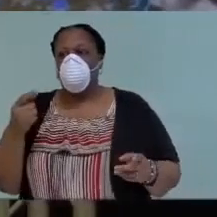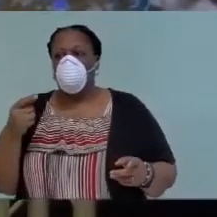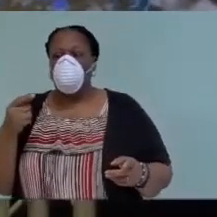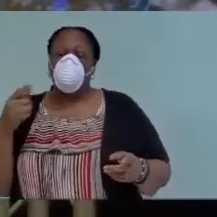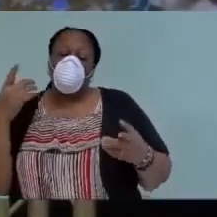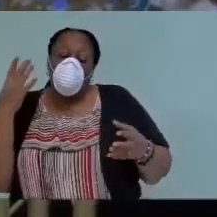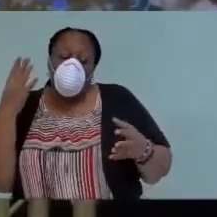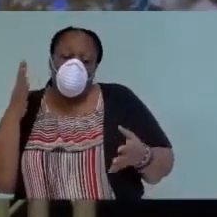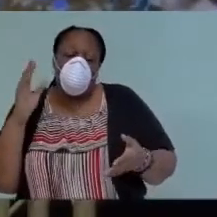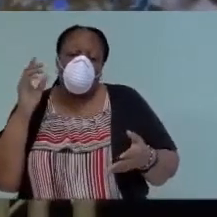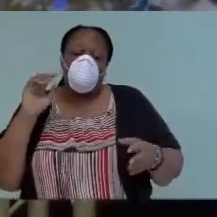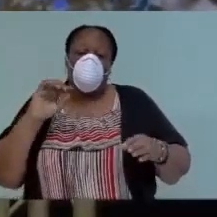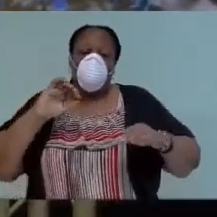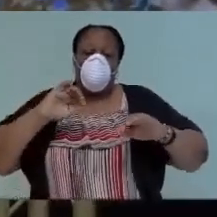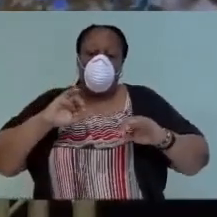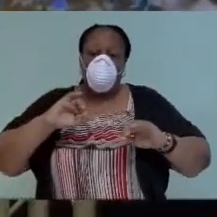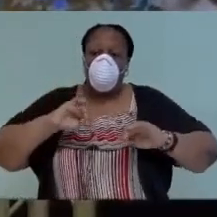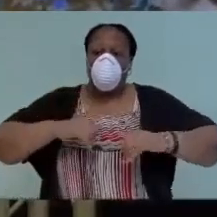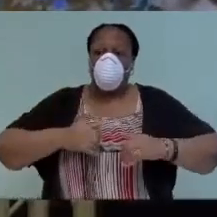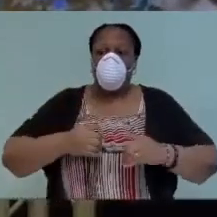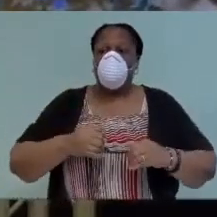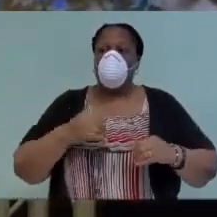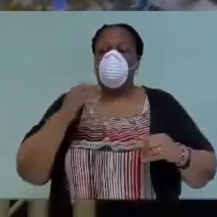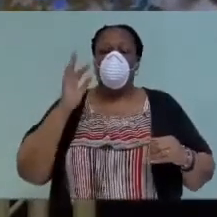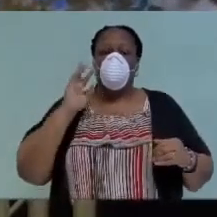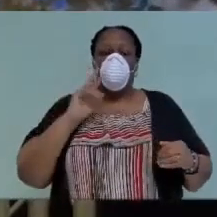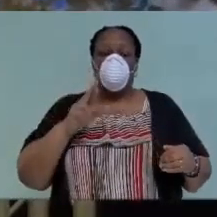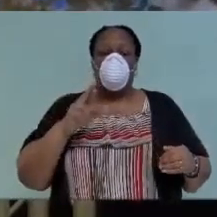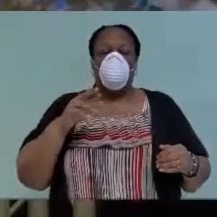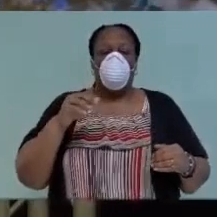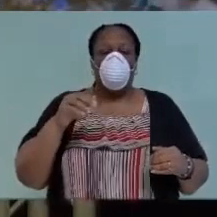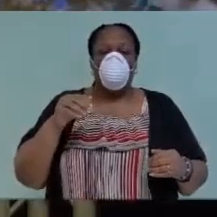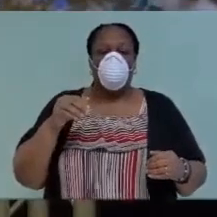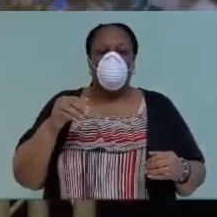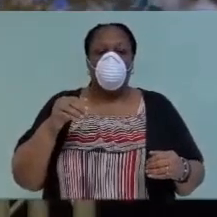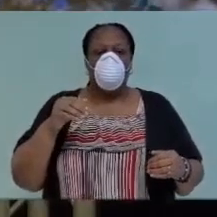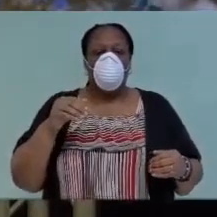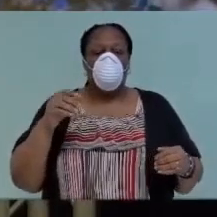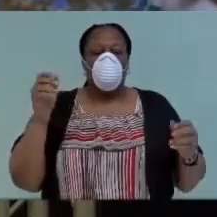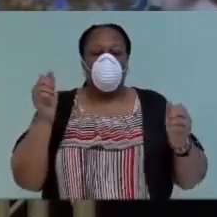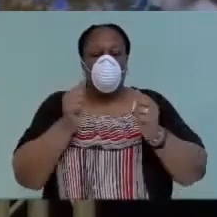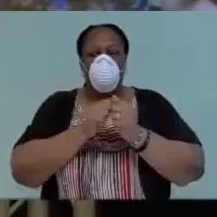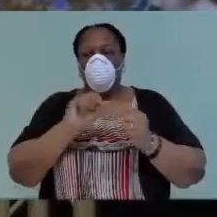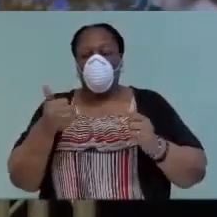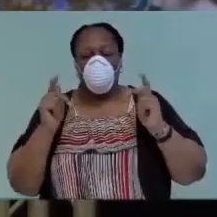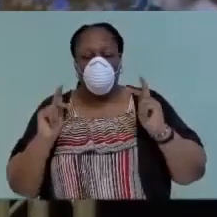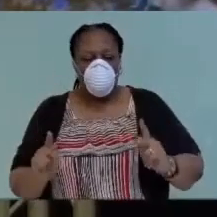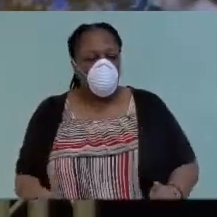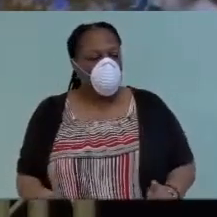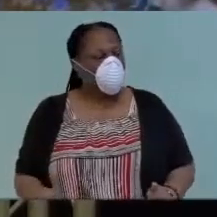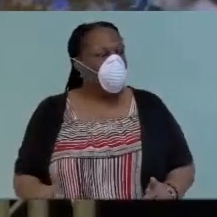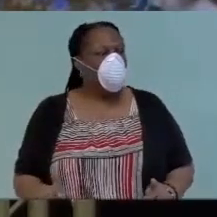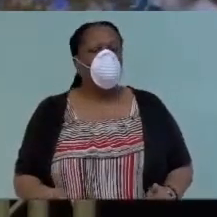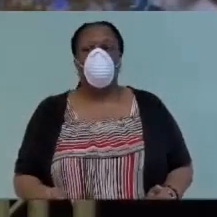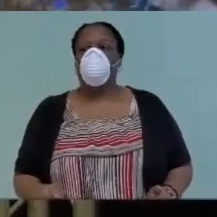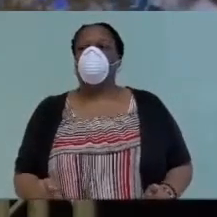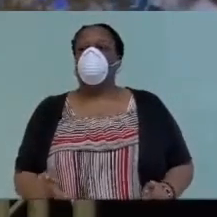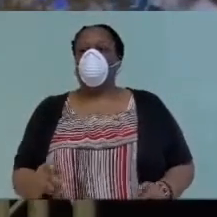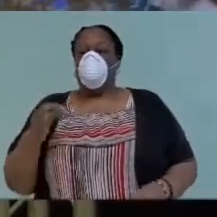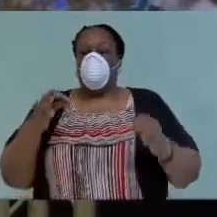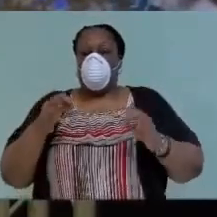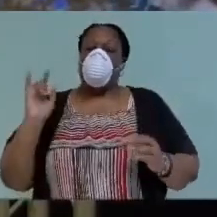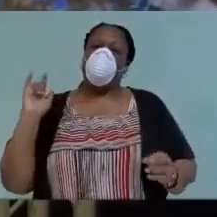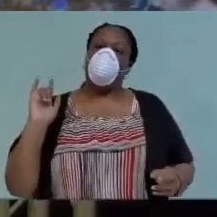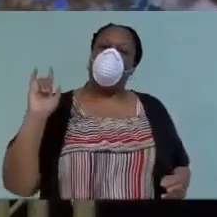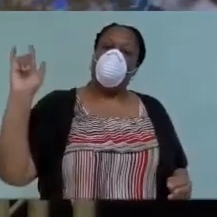In a setting of limited resources, the guidelines for prioritization of testing are: 1, people who are at risk for